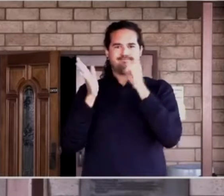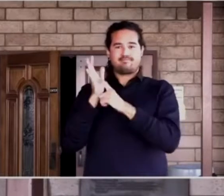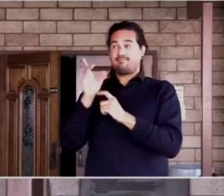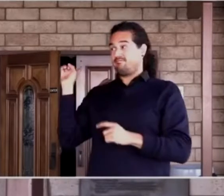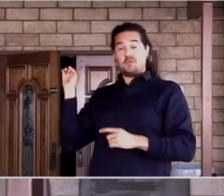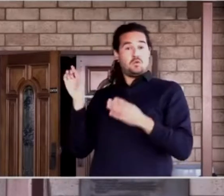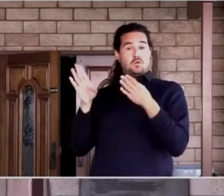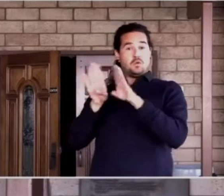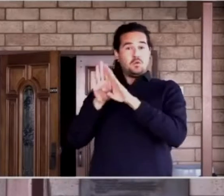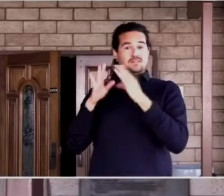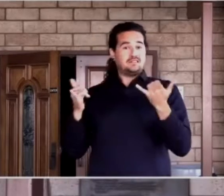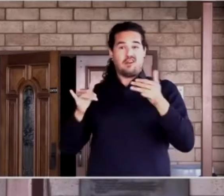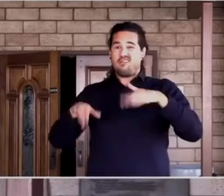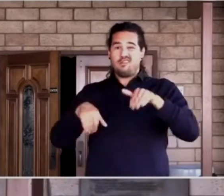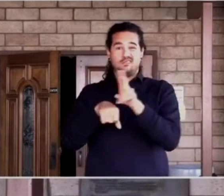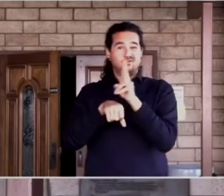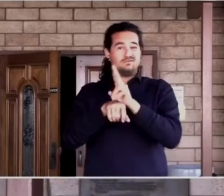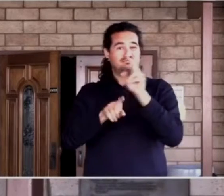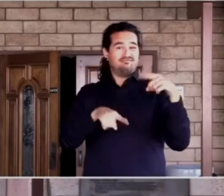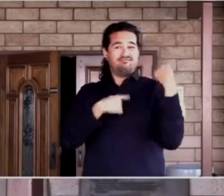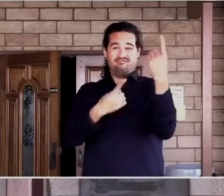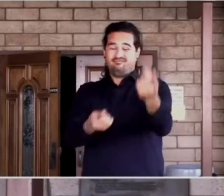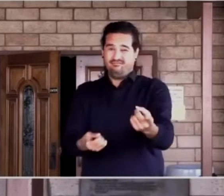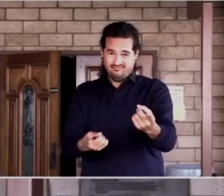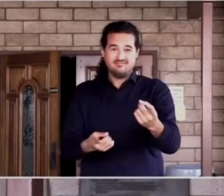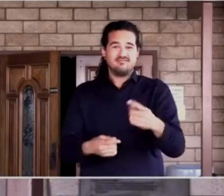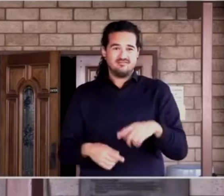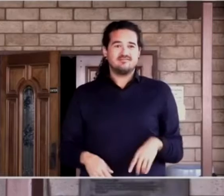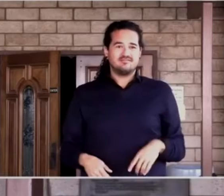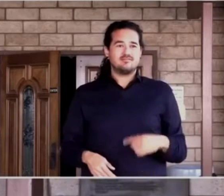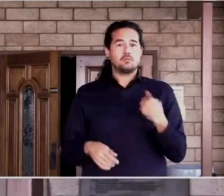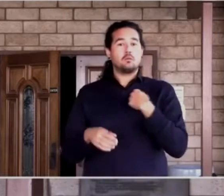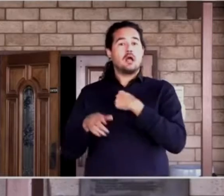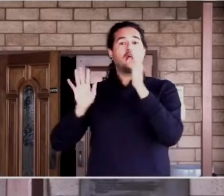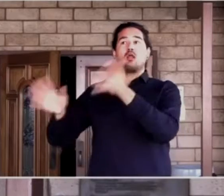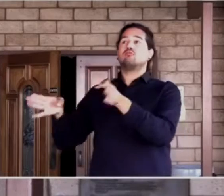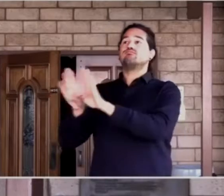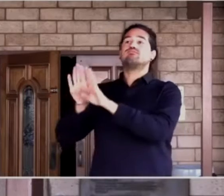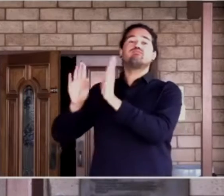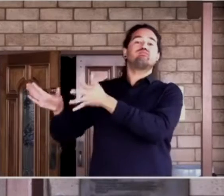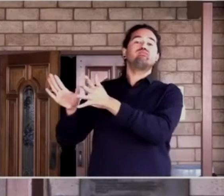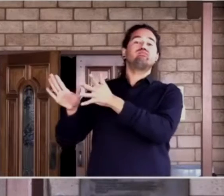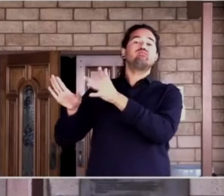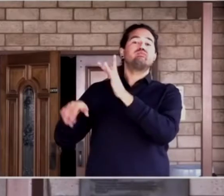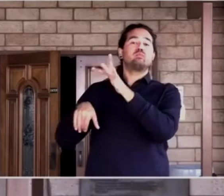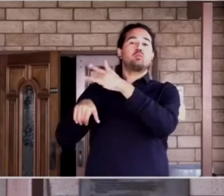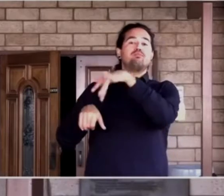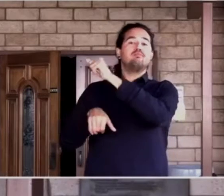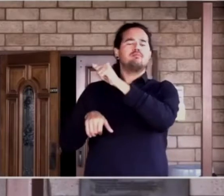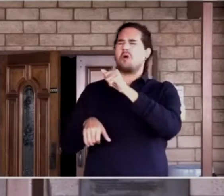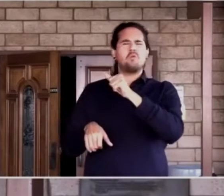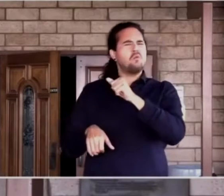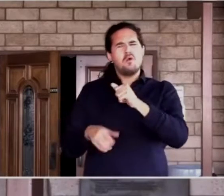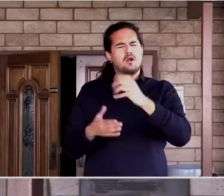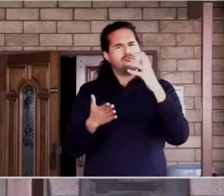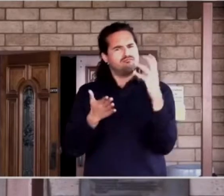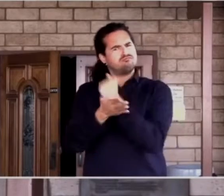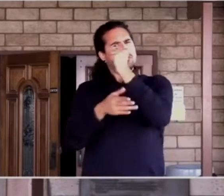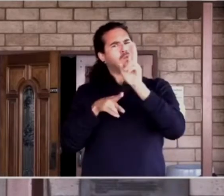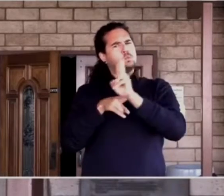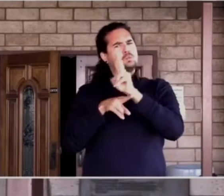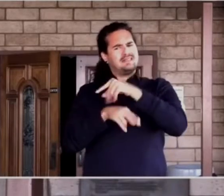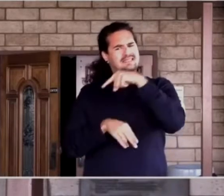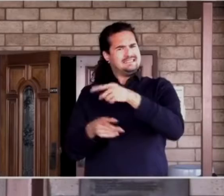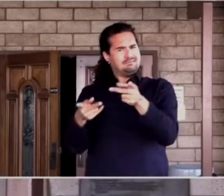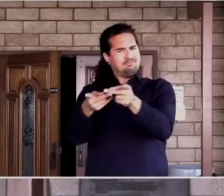to use it in the same ways, that we didn't just sit there when the opportunity came, that we could continue to use this same space